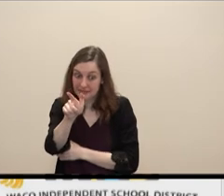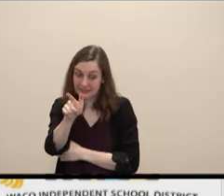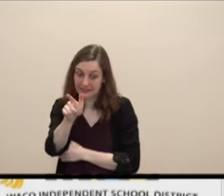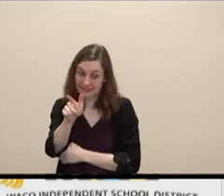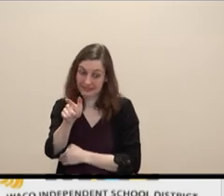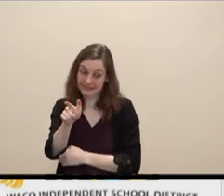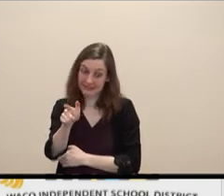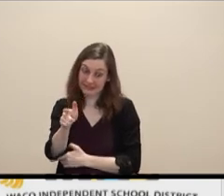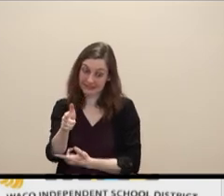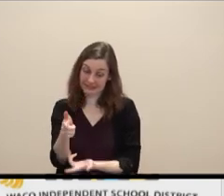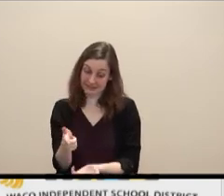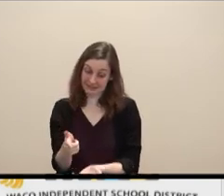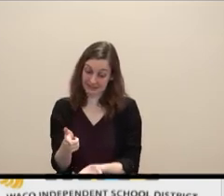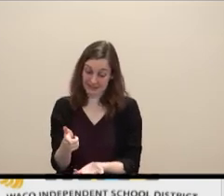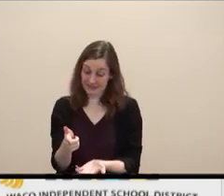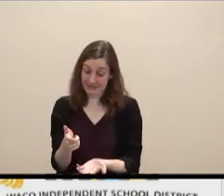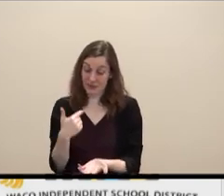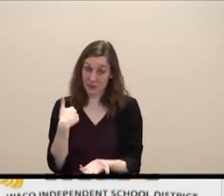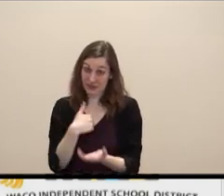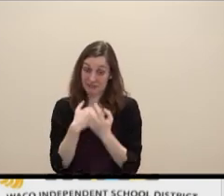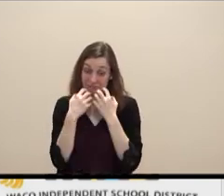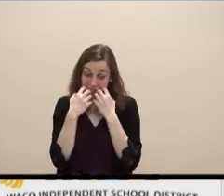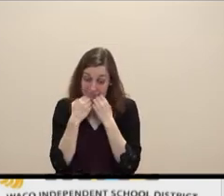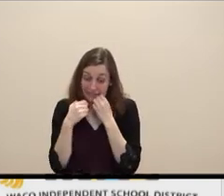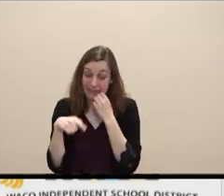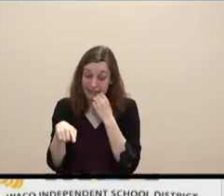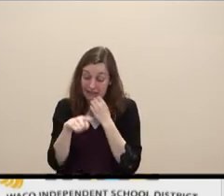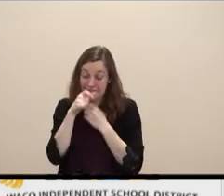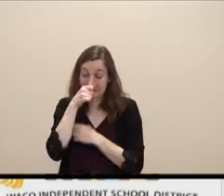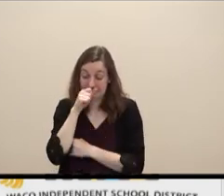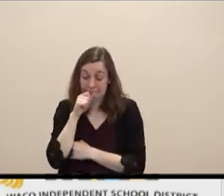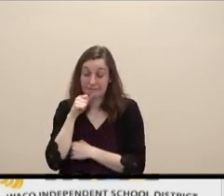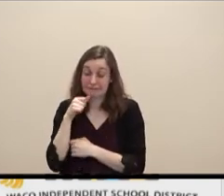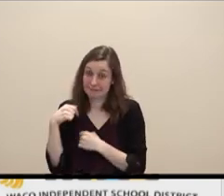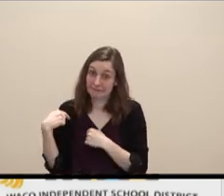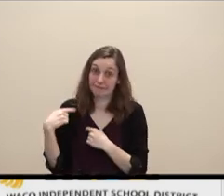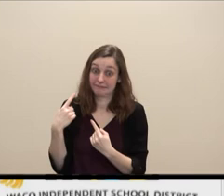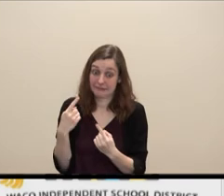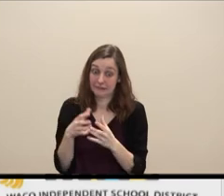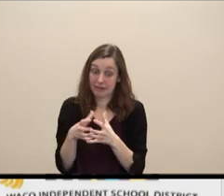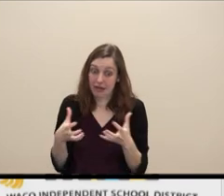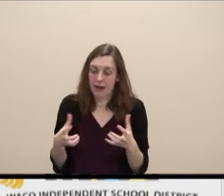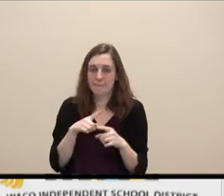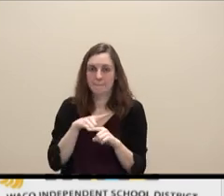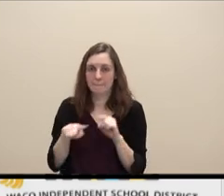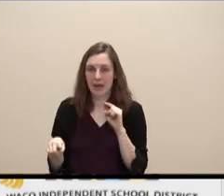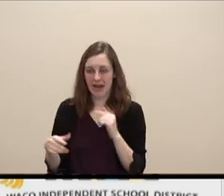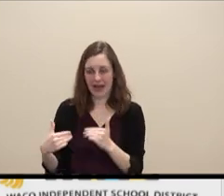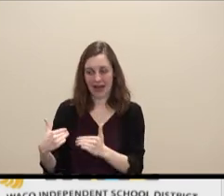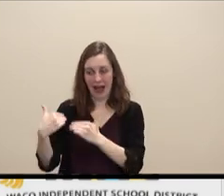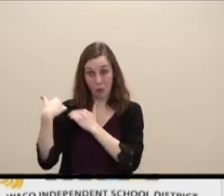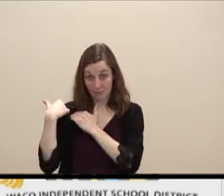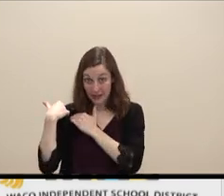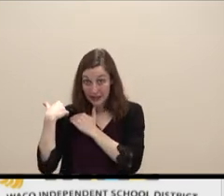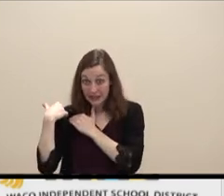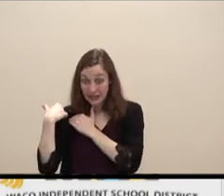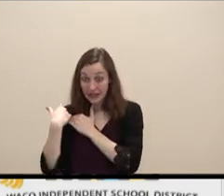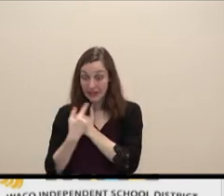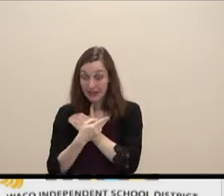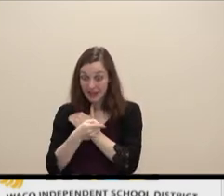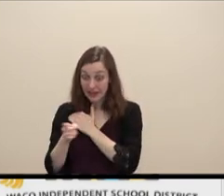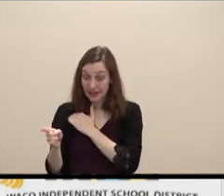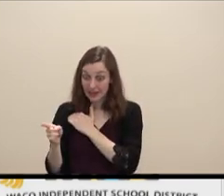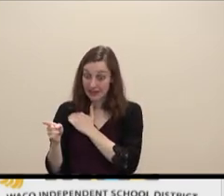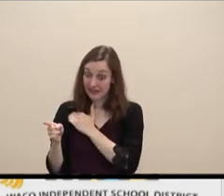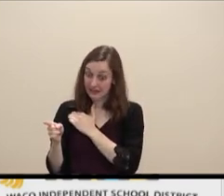reasons, the class of 2021 is important to all of us. They've been through a great deal. But from an accountability standpoint, the class of 2021 makes up